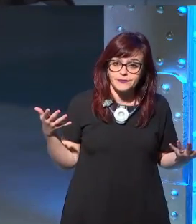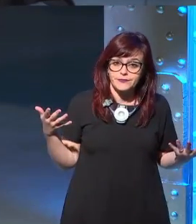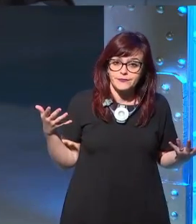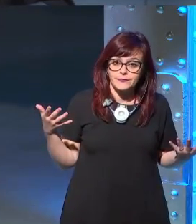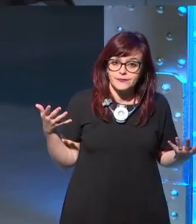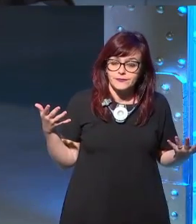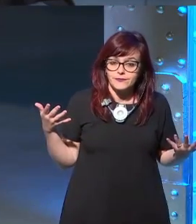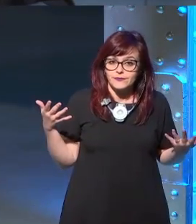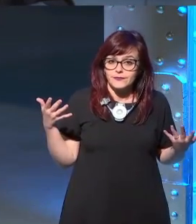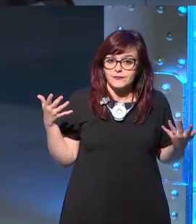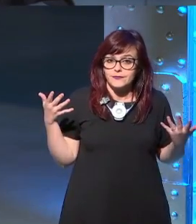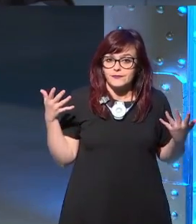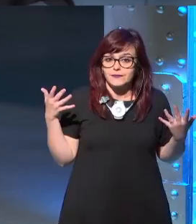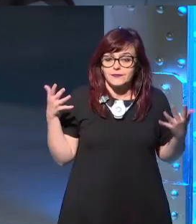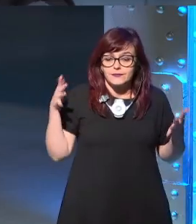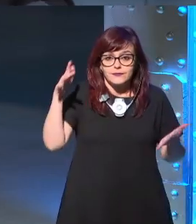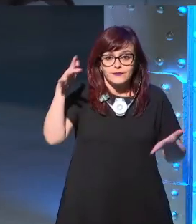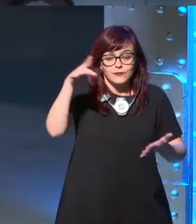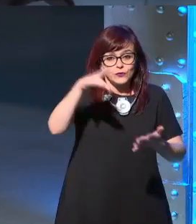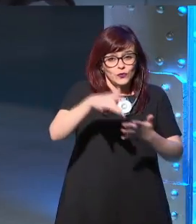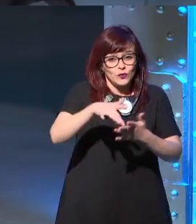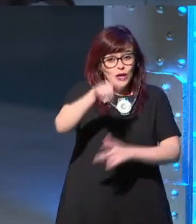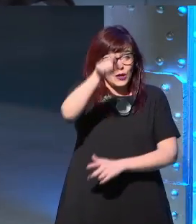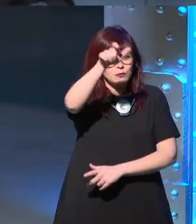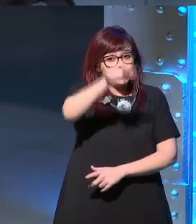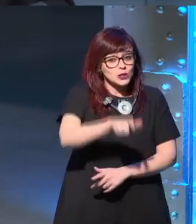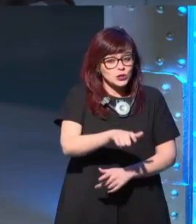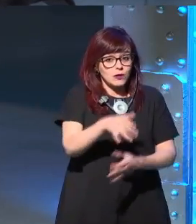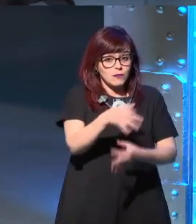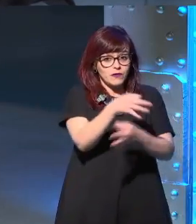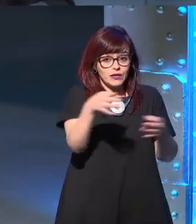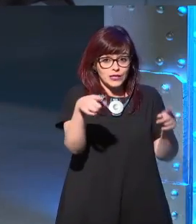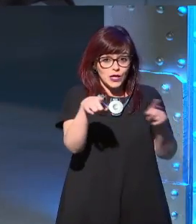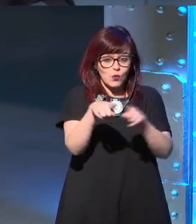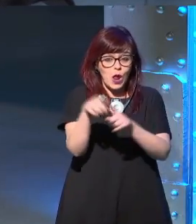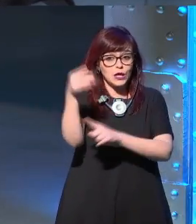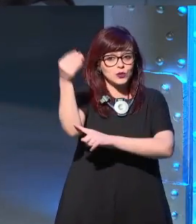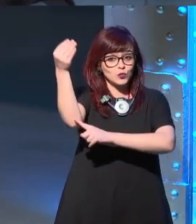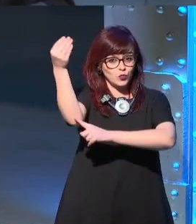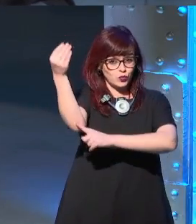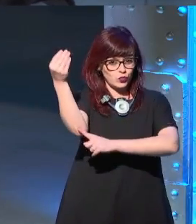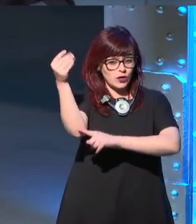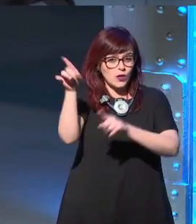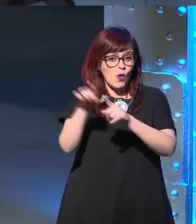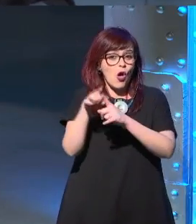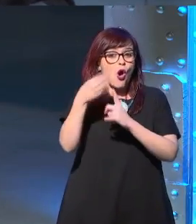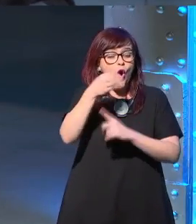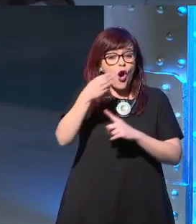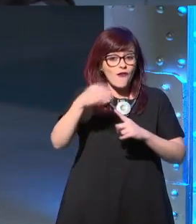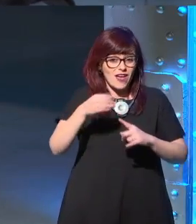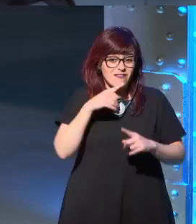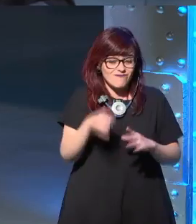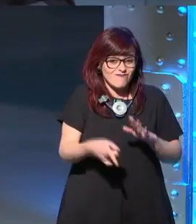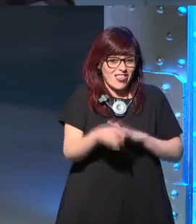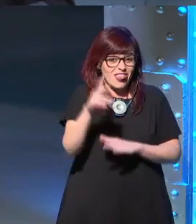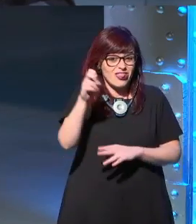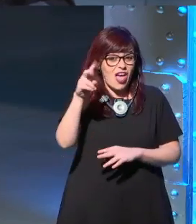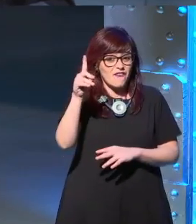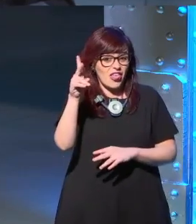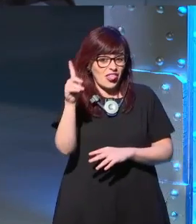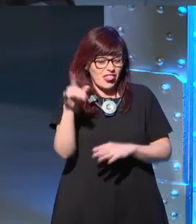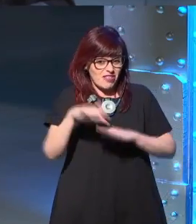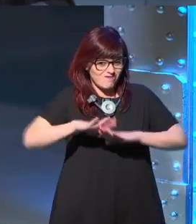marble like, a statue when he was a young David. This is a guy who had his torments. And by the